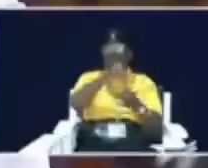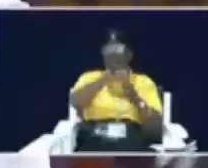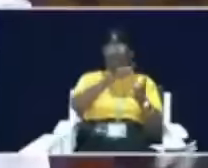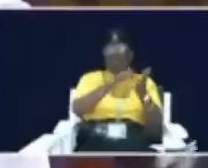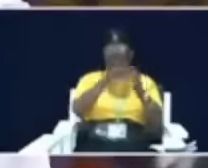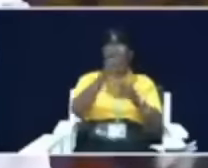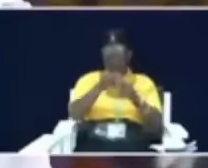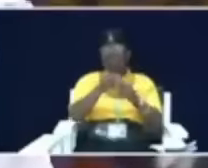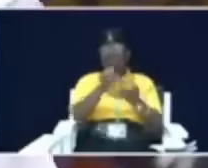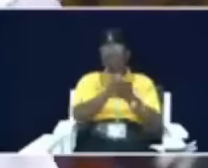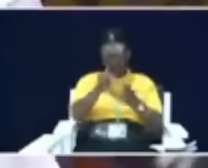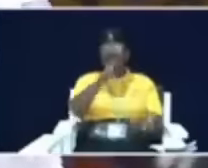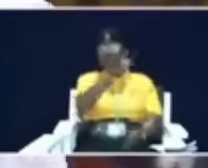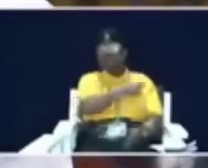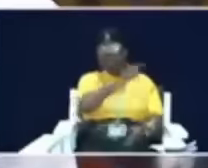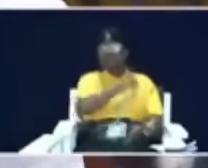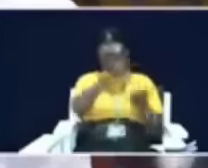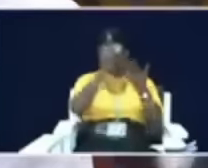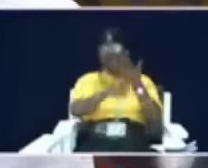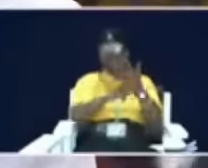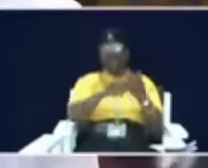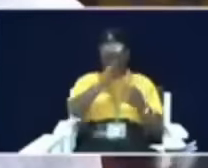Laziness is a terrible war.